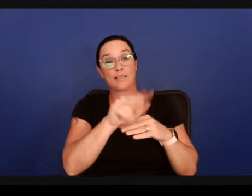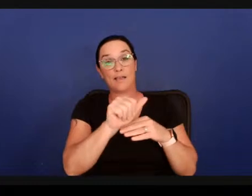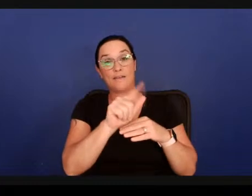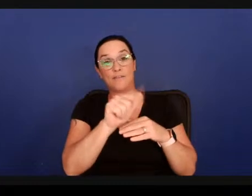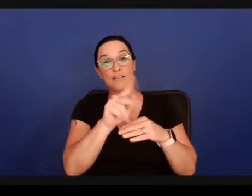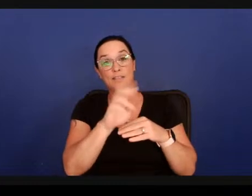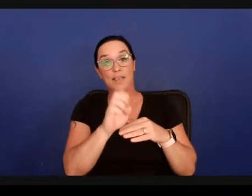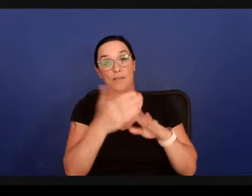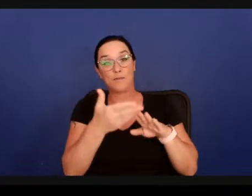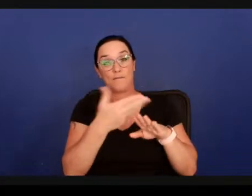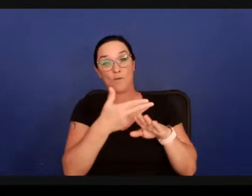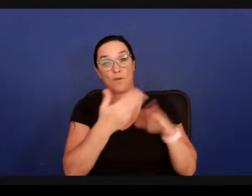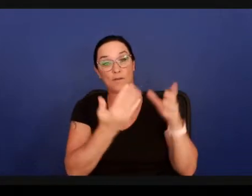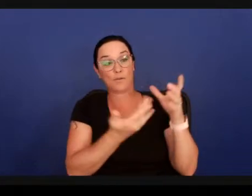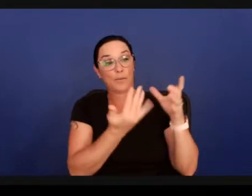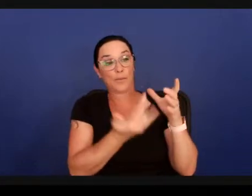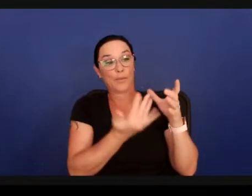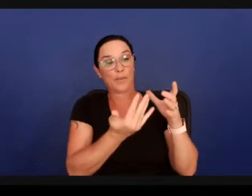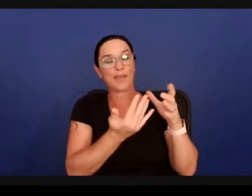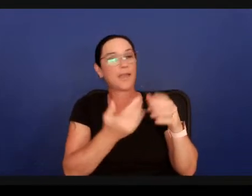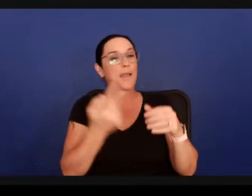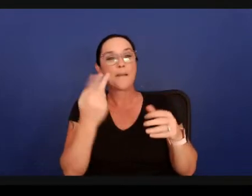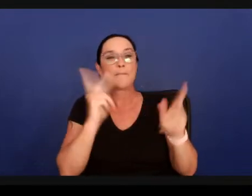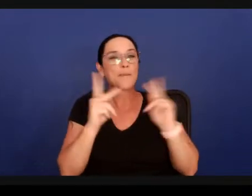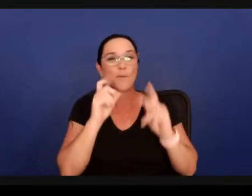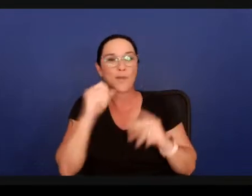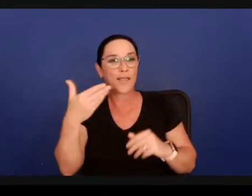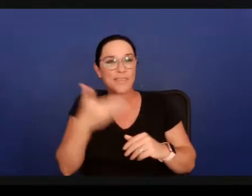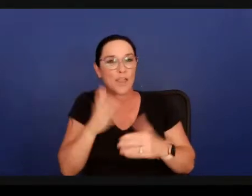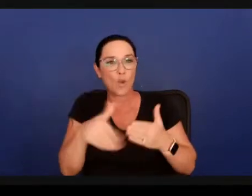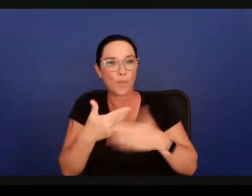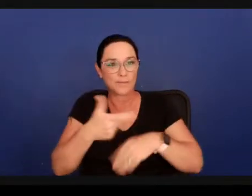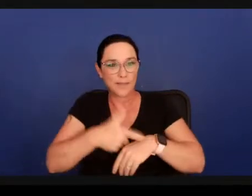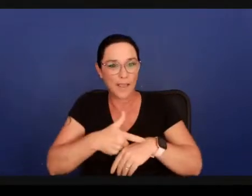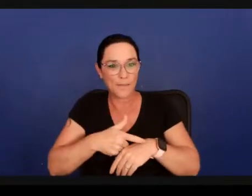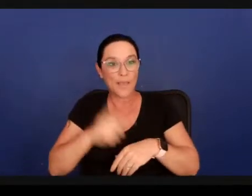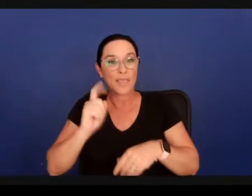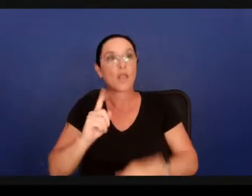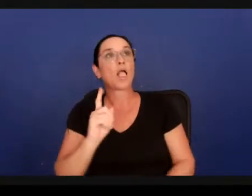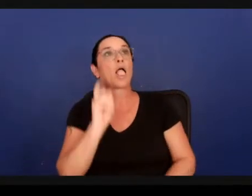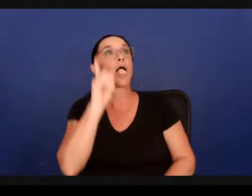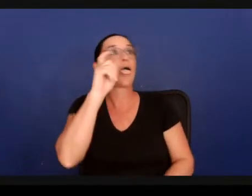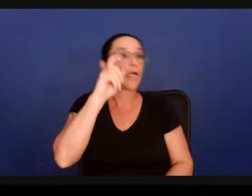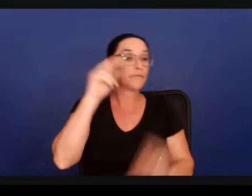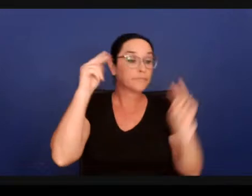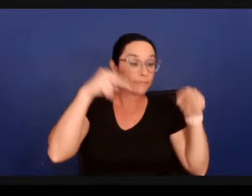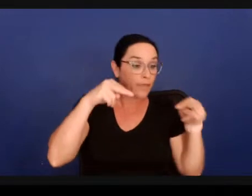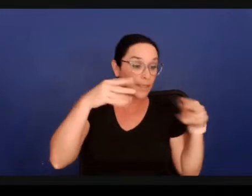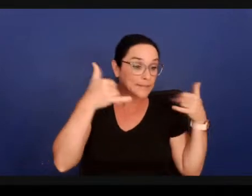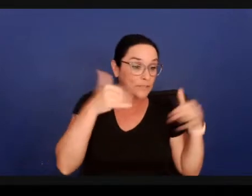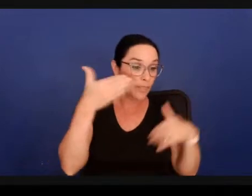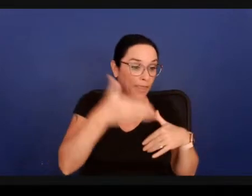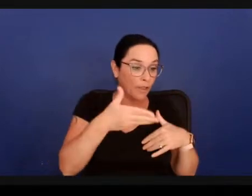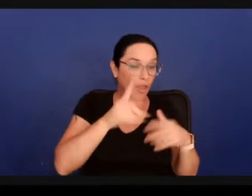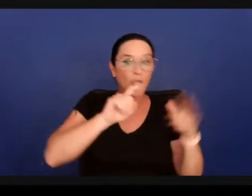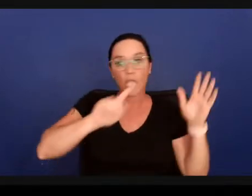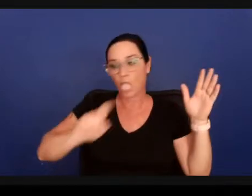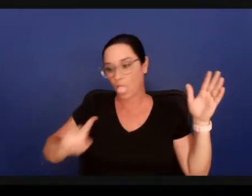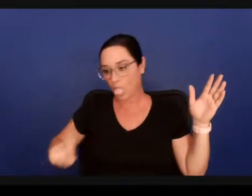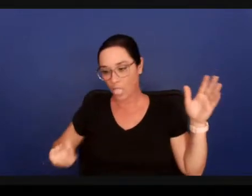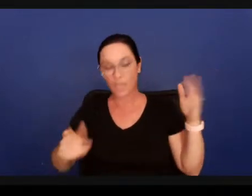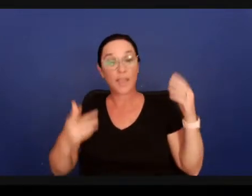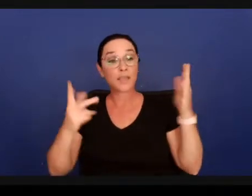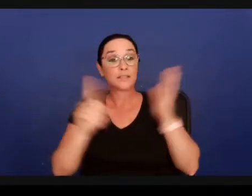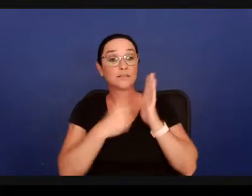people weren't up there continuously. People had to walk up and look in and look, oh, is it still there? Okay, it's still there. Right. And sometimes you could tell from far away